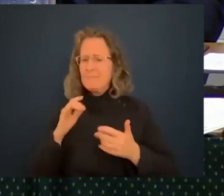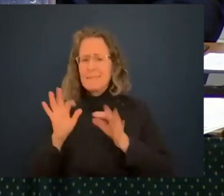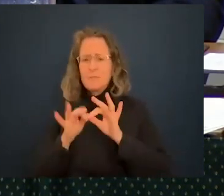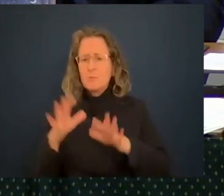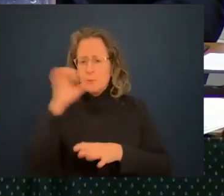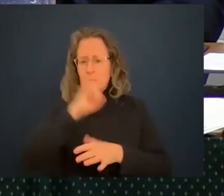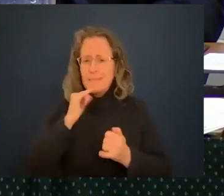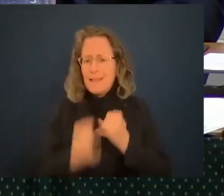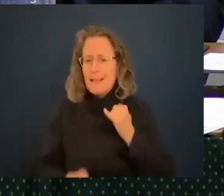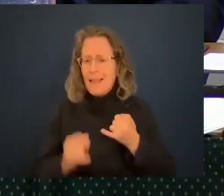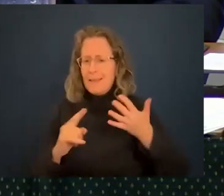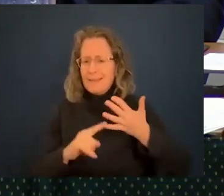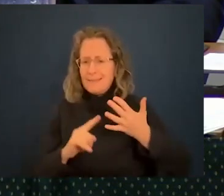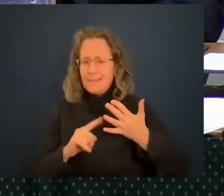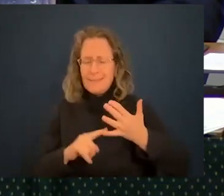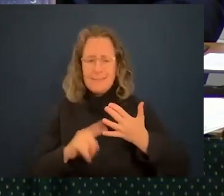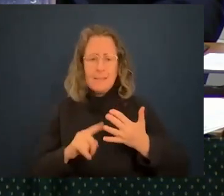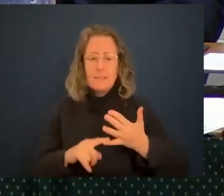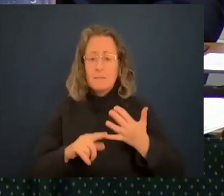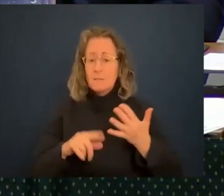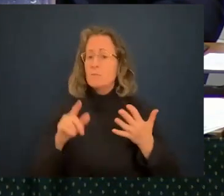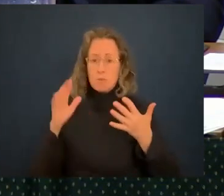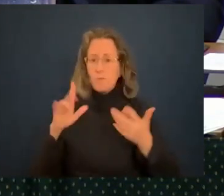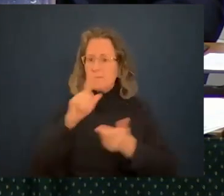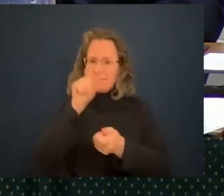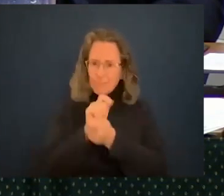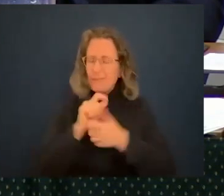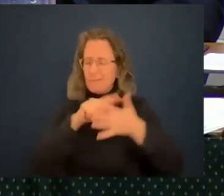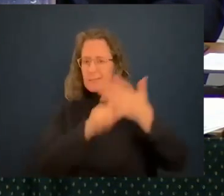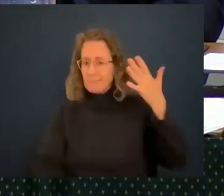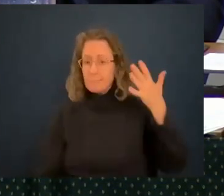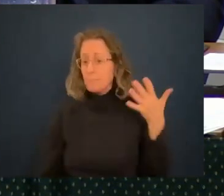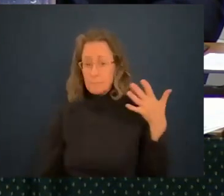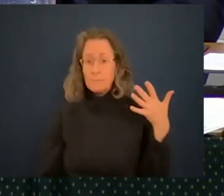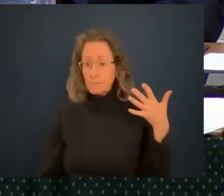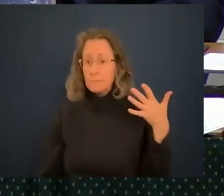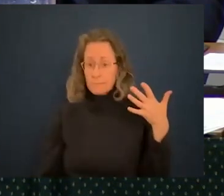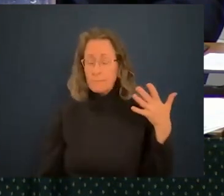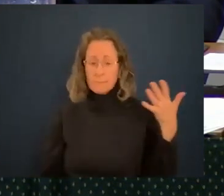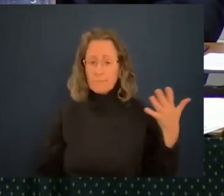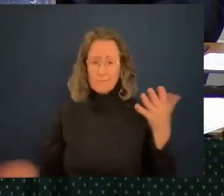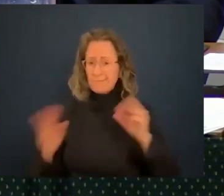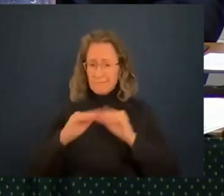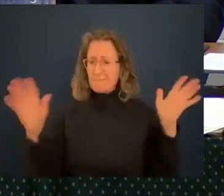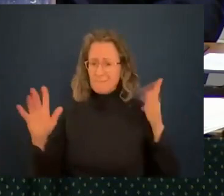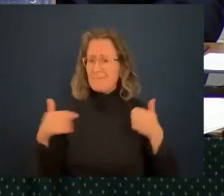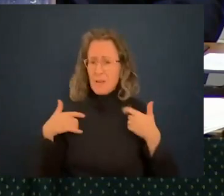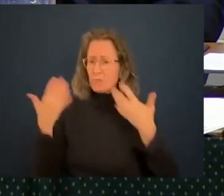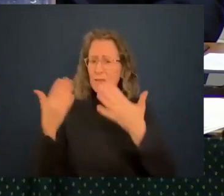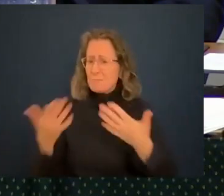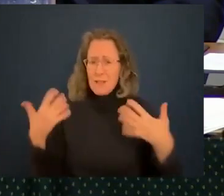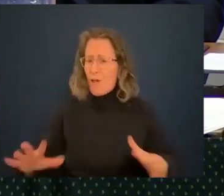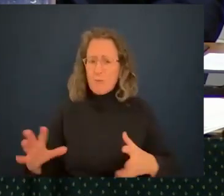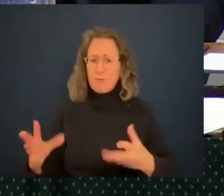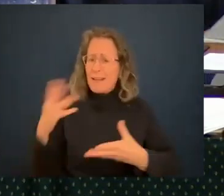were explicitly mentioned and it's really clear and you're right we have this list